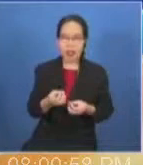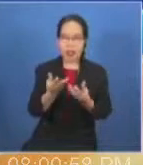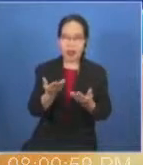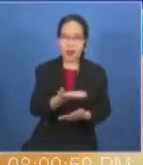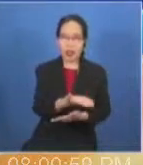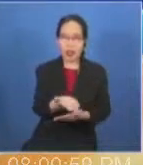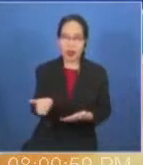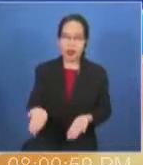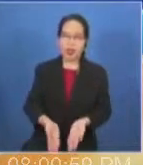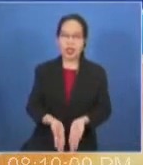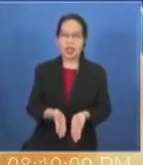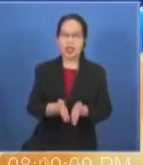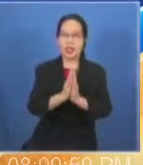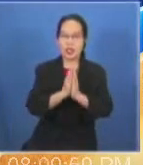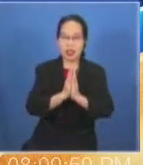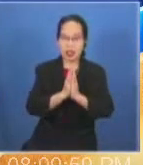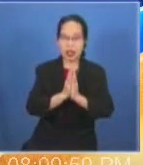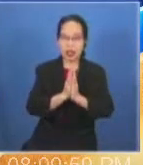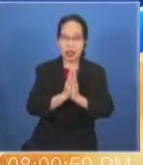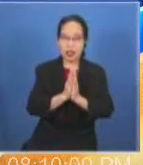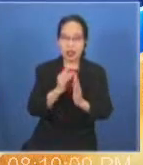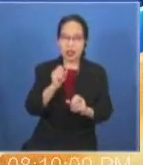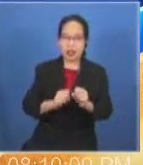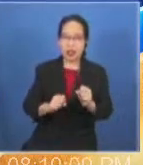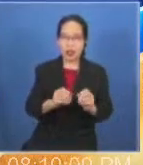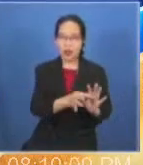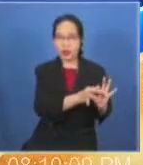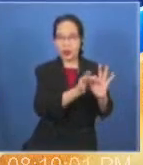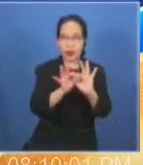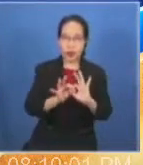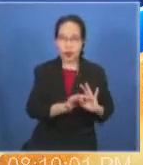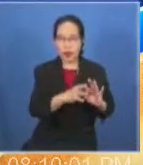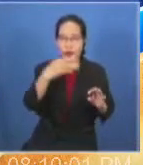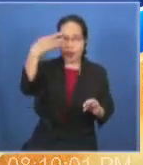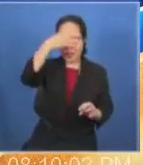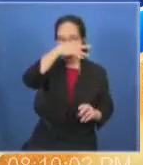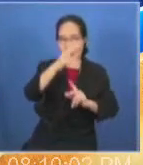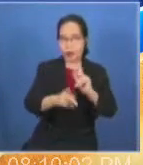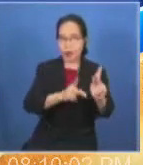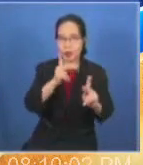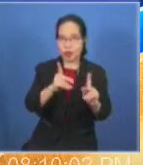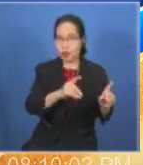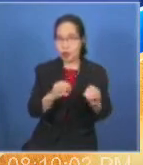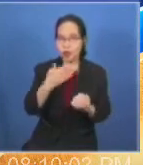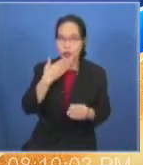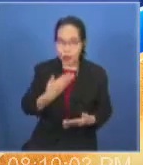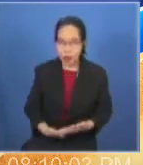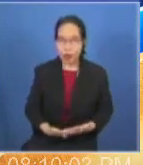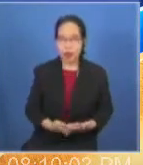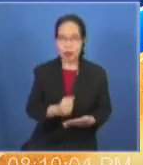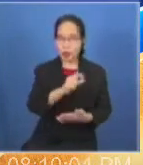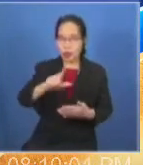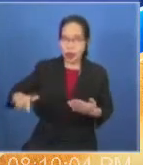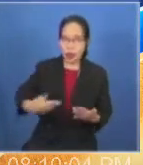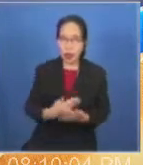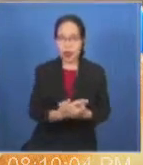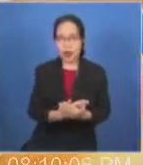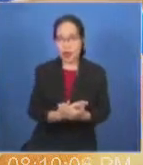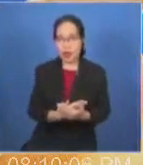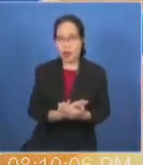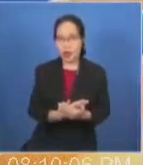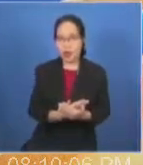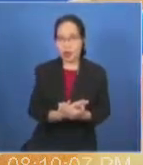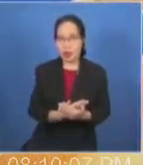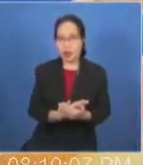able to follow. Give to those who are asking from you. That is how we relate with our fellow men. We are going to